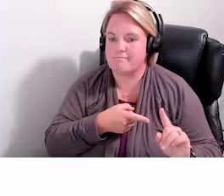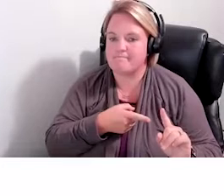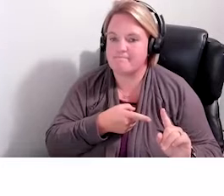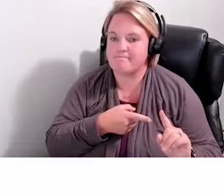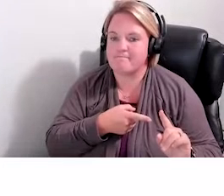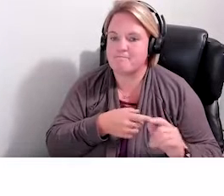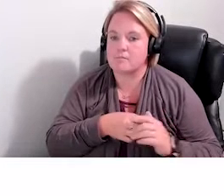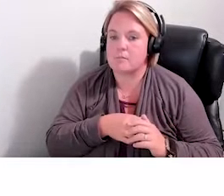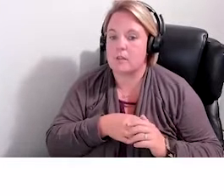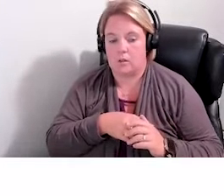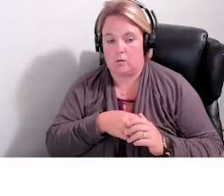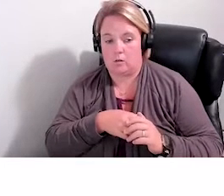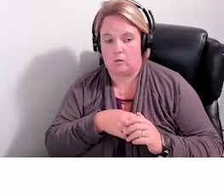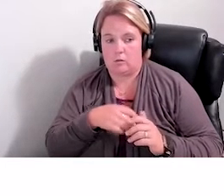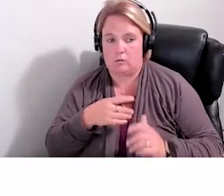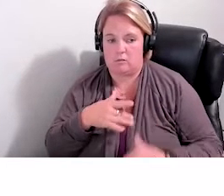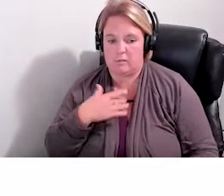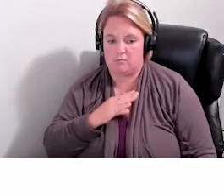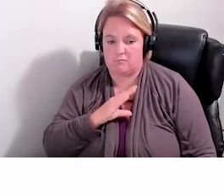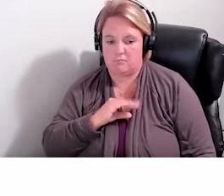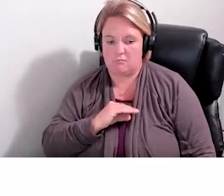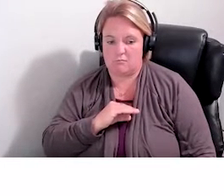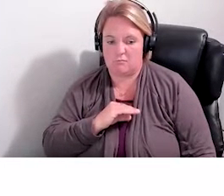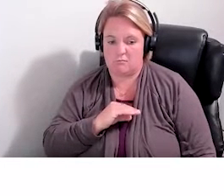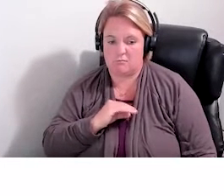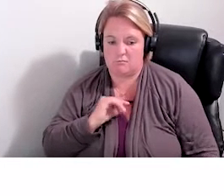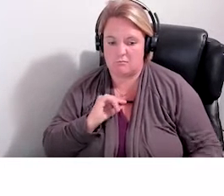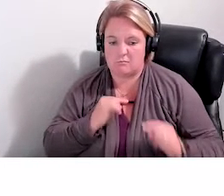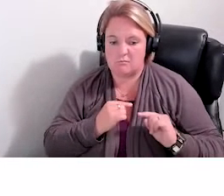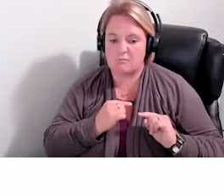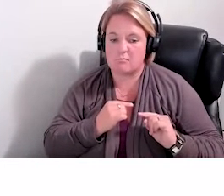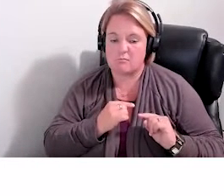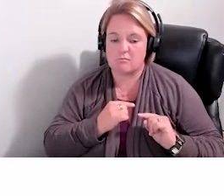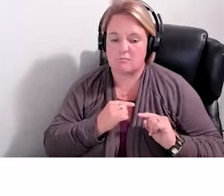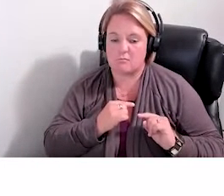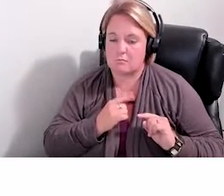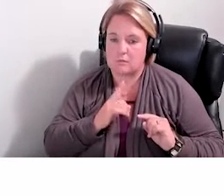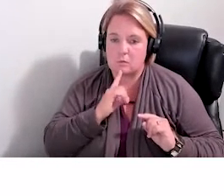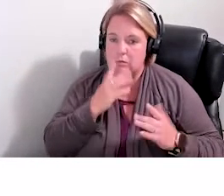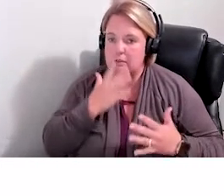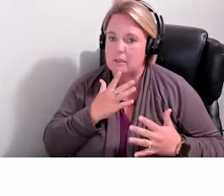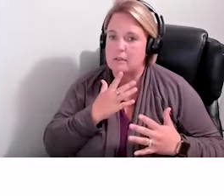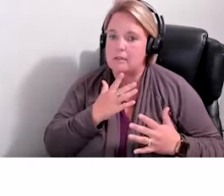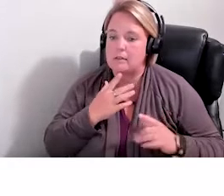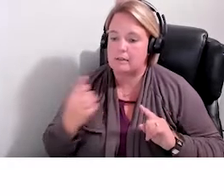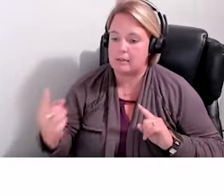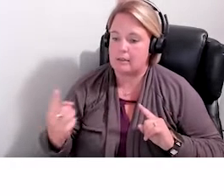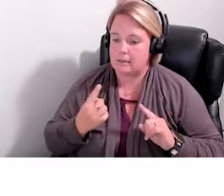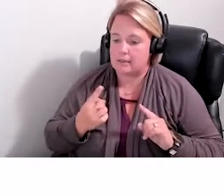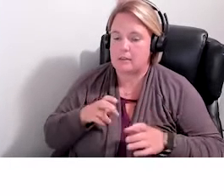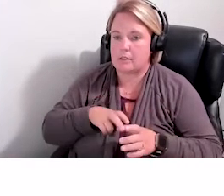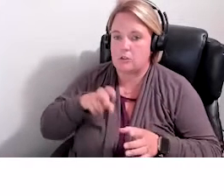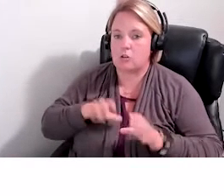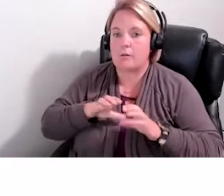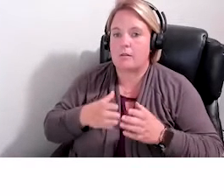that student was very discouraged. He was hurt. He felt defeated. We came in, we talked, he did end up dropping that class,